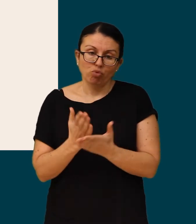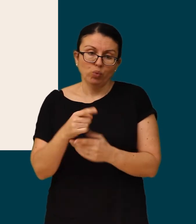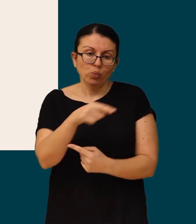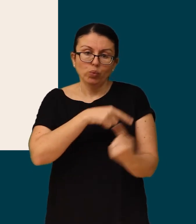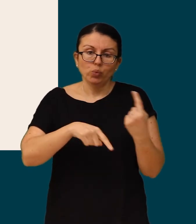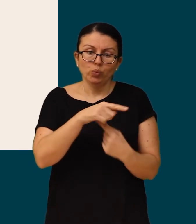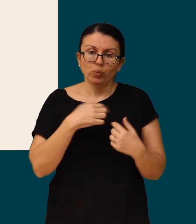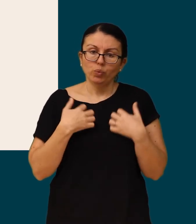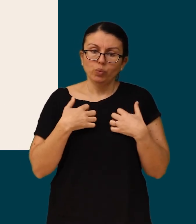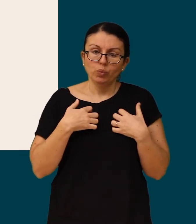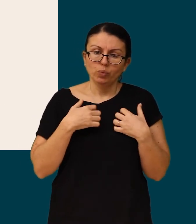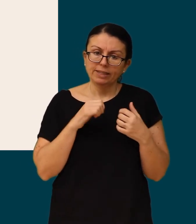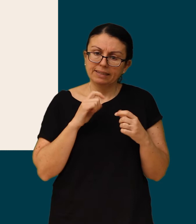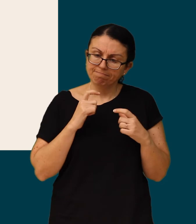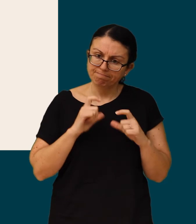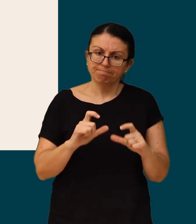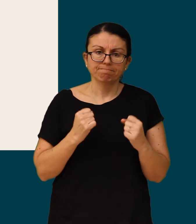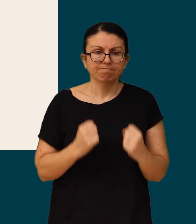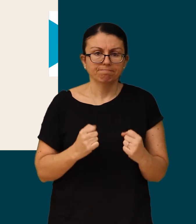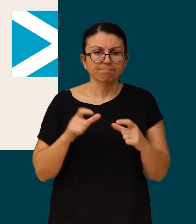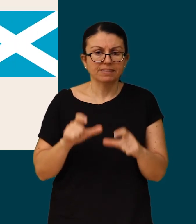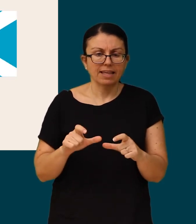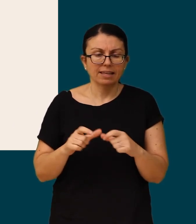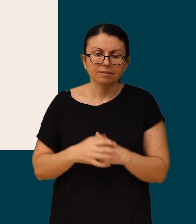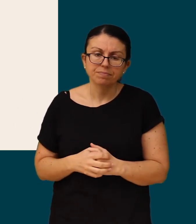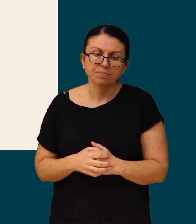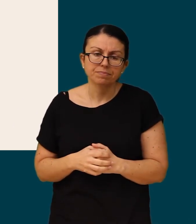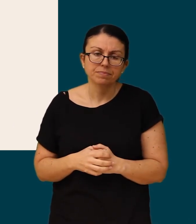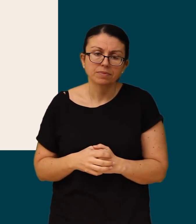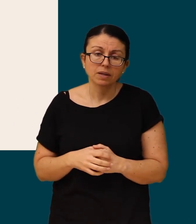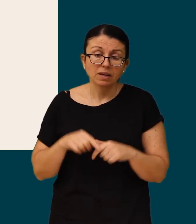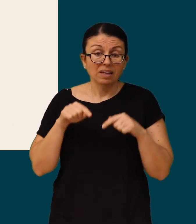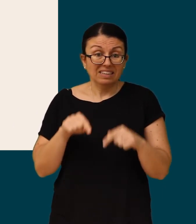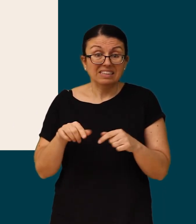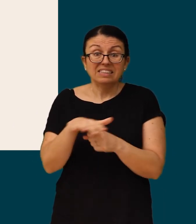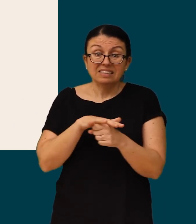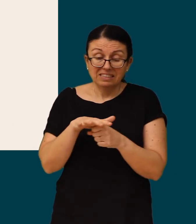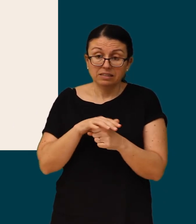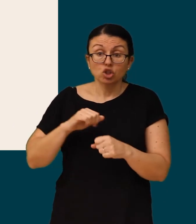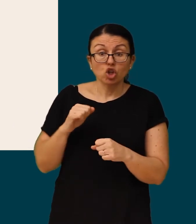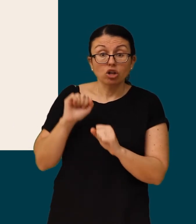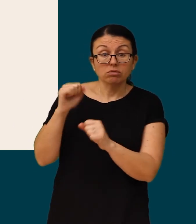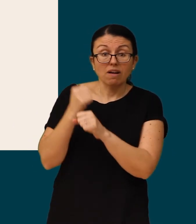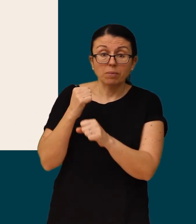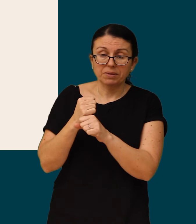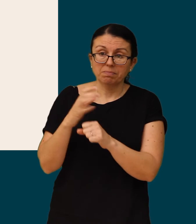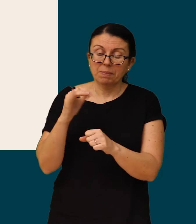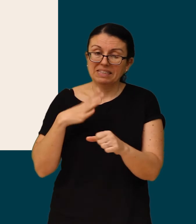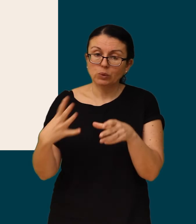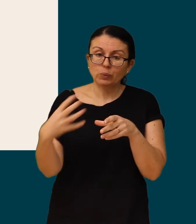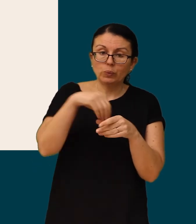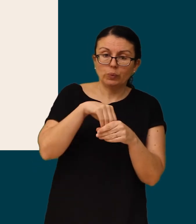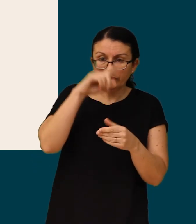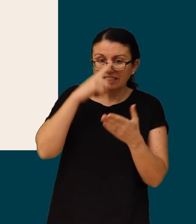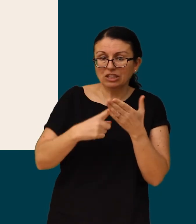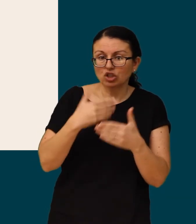it is because the impact is of national interest. In these situations, the Scottish Government may decide to